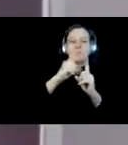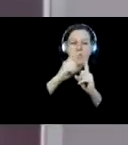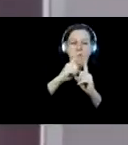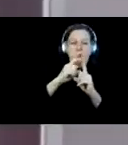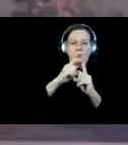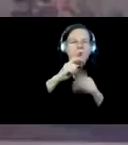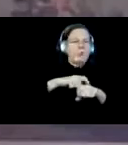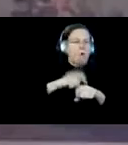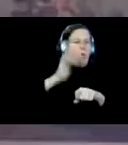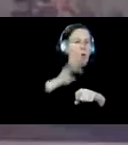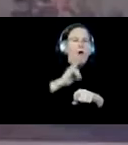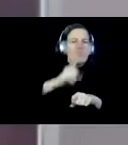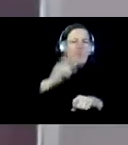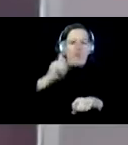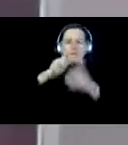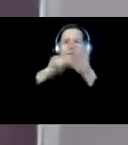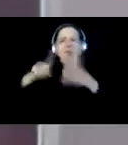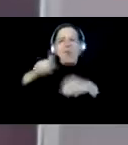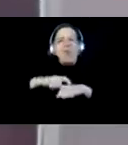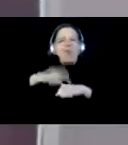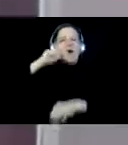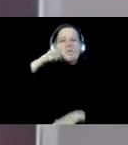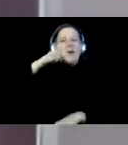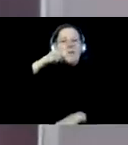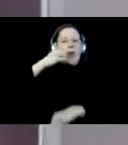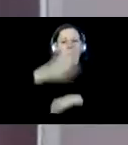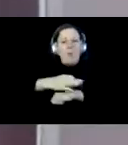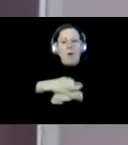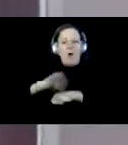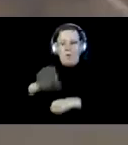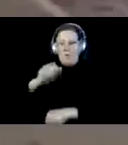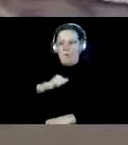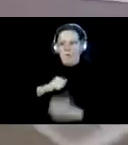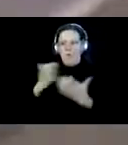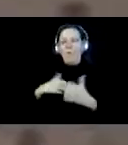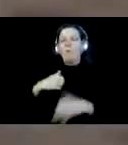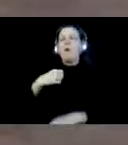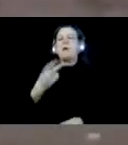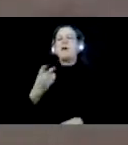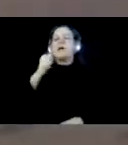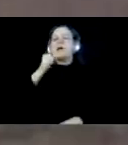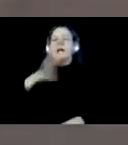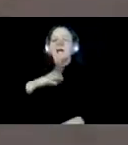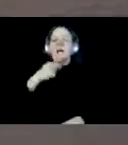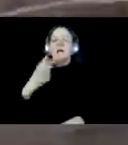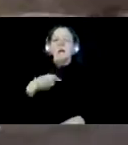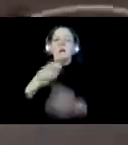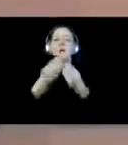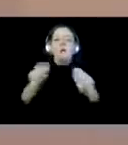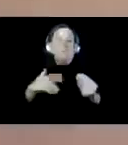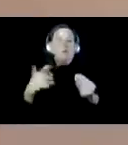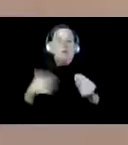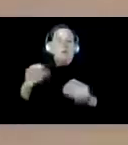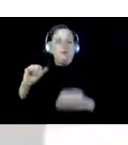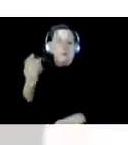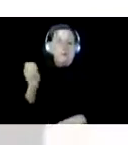I go to check what time the Apple Watch is set to. I find myself wanting one. What kind of Material person feel am of I? a year or an age. Intuition is the work of history translated